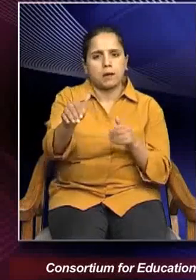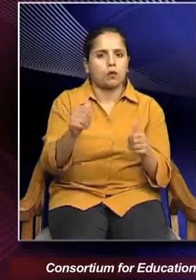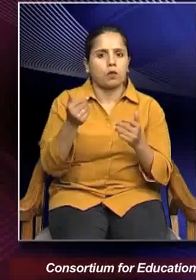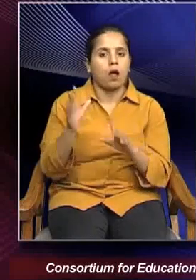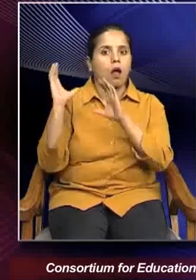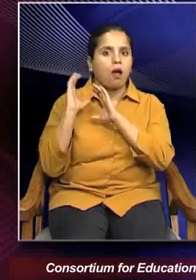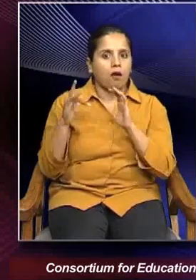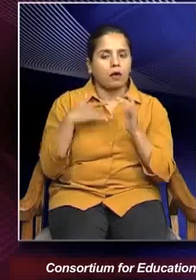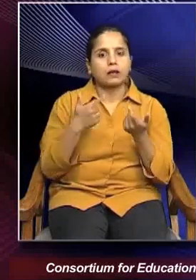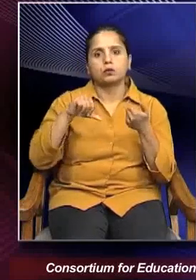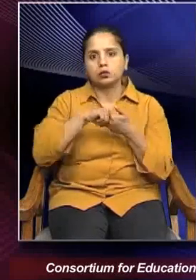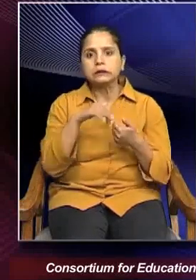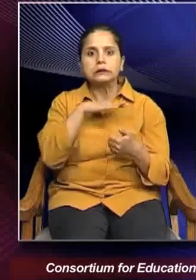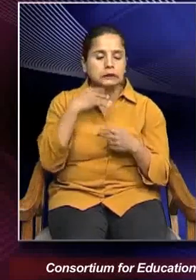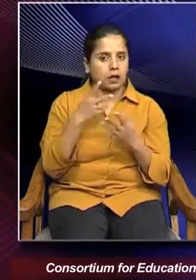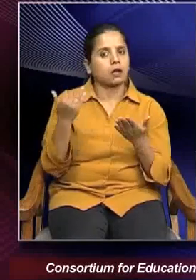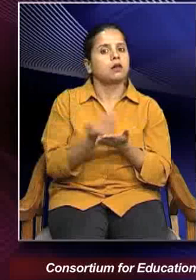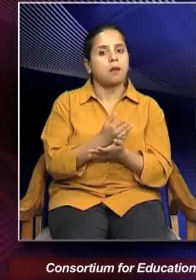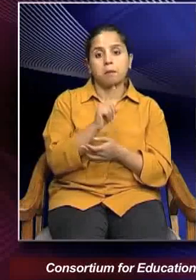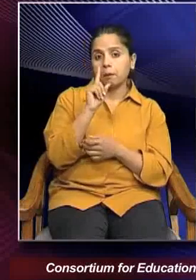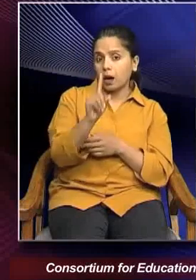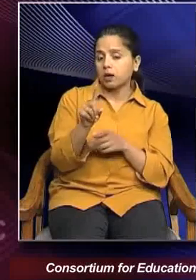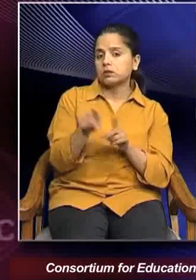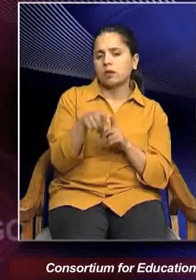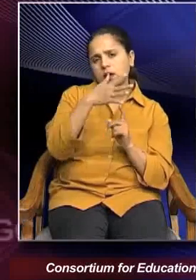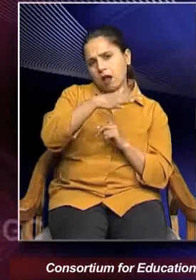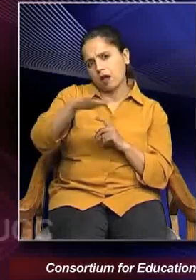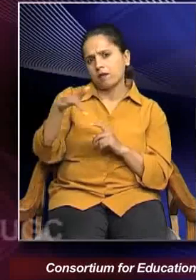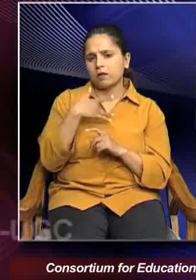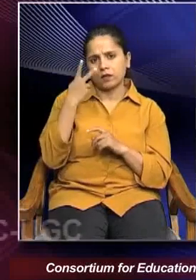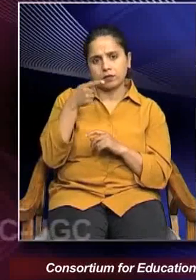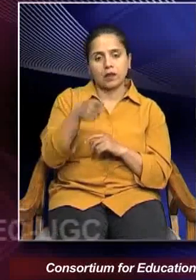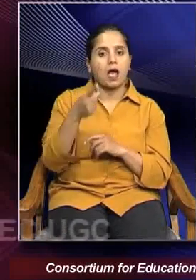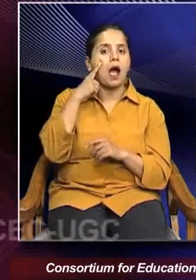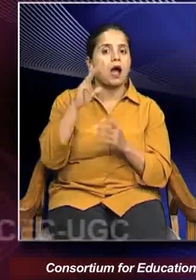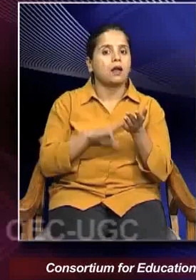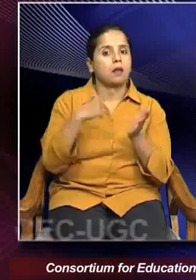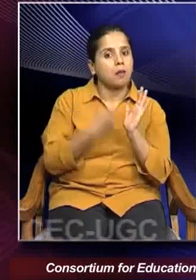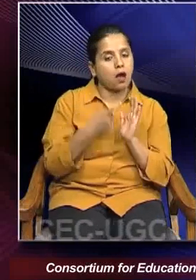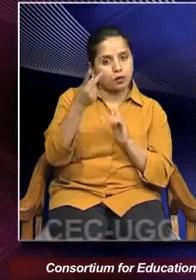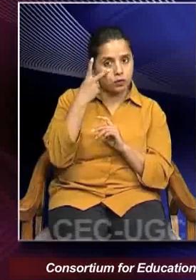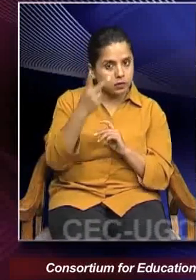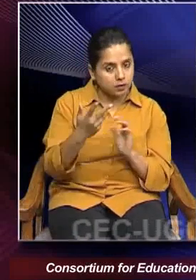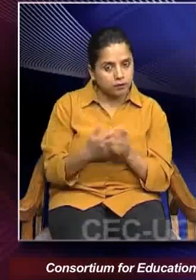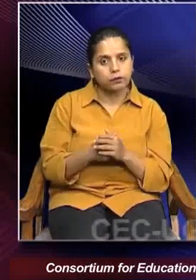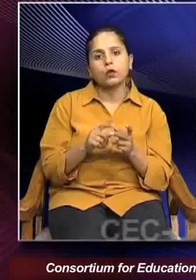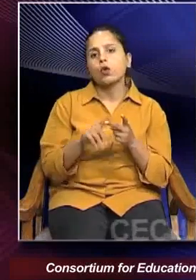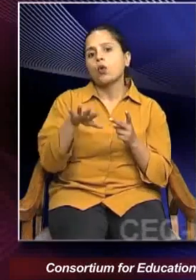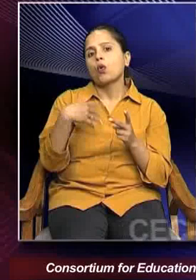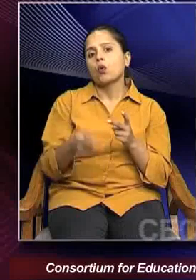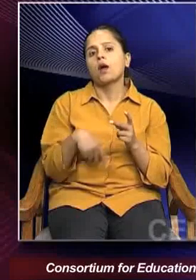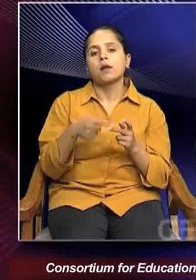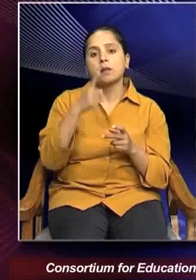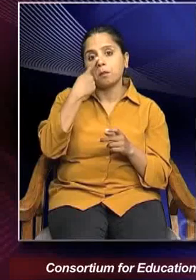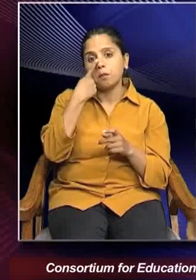burden and the risk of death. But even then, on an average, if you look at IMR in these nations, if you look at maternal